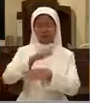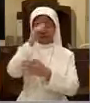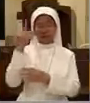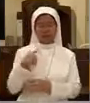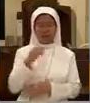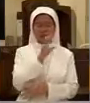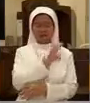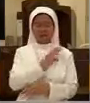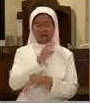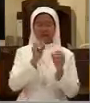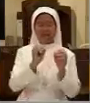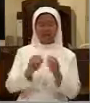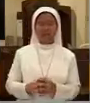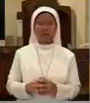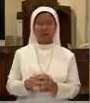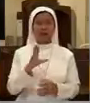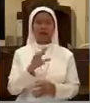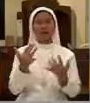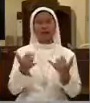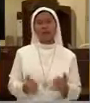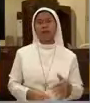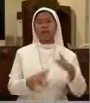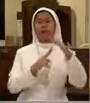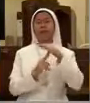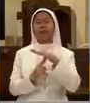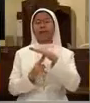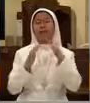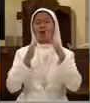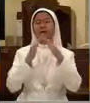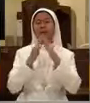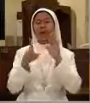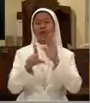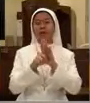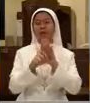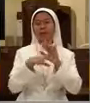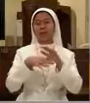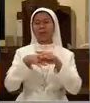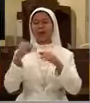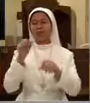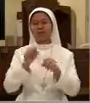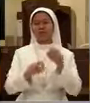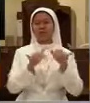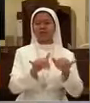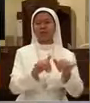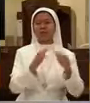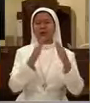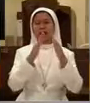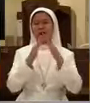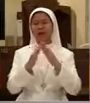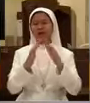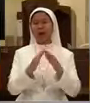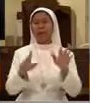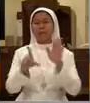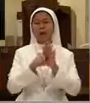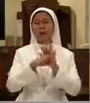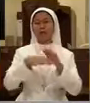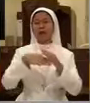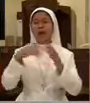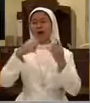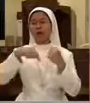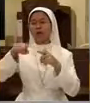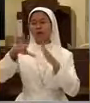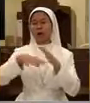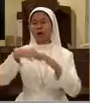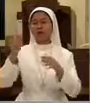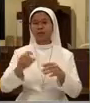eh. At ngayon, na lockdown, may restrictions. Hindi pwedeng pumunta sa klase yung mga bata.